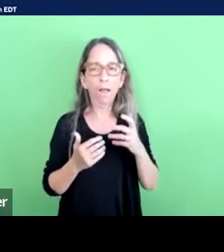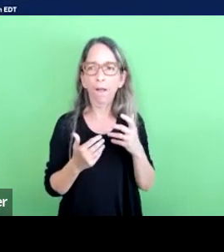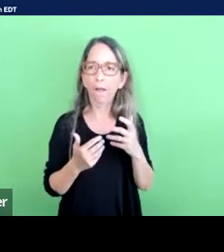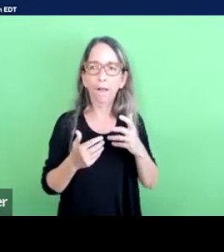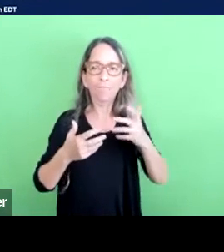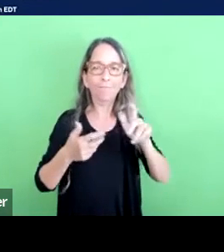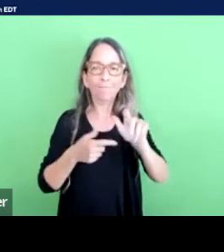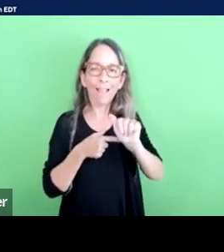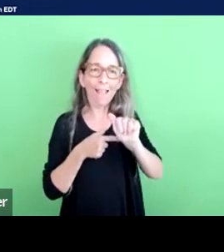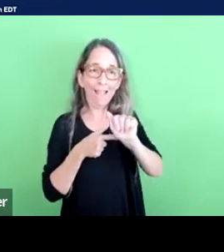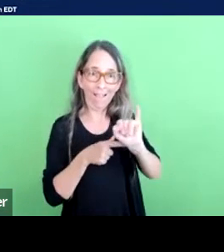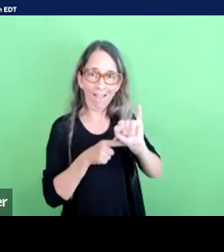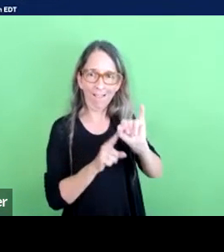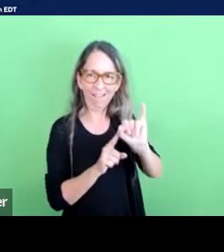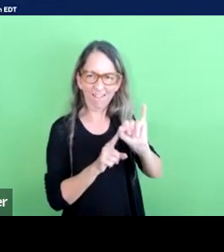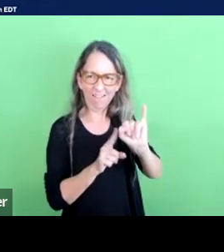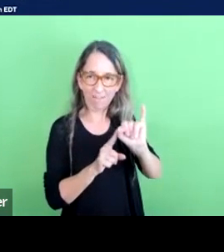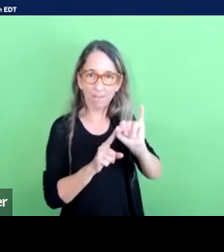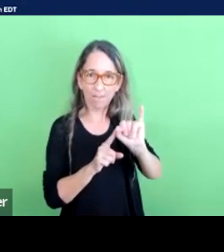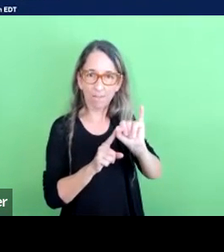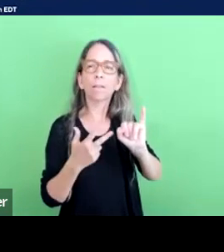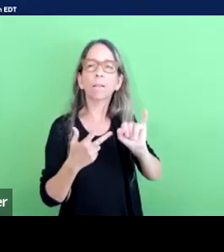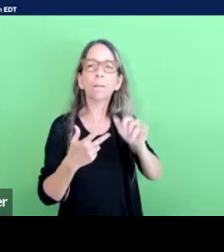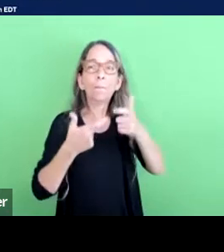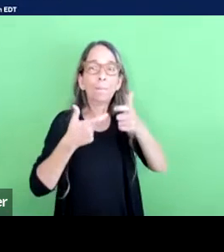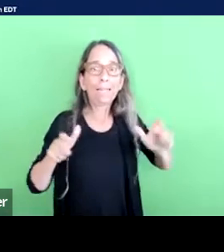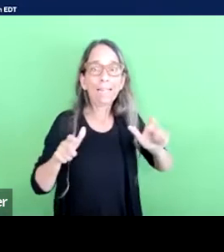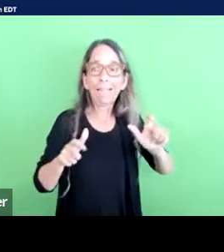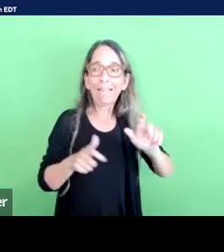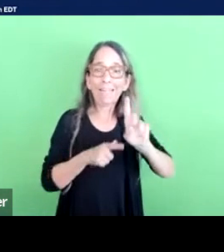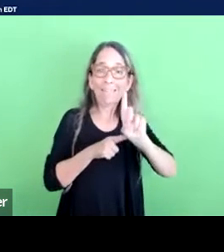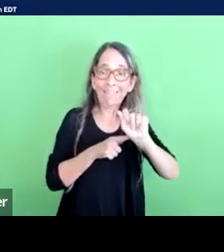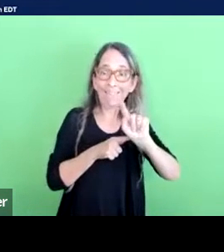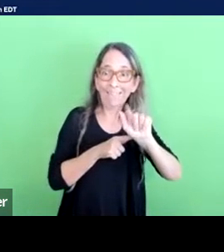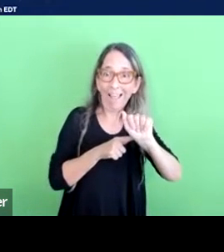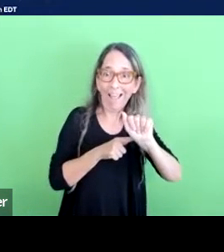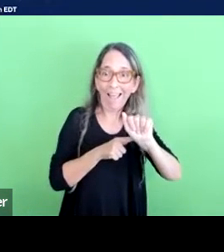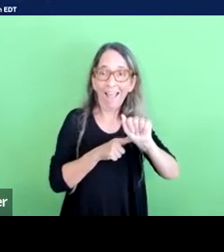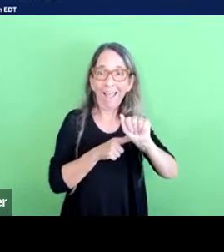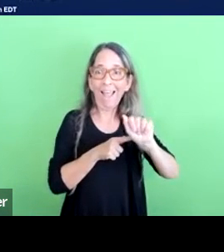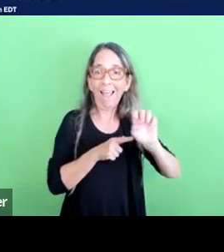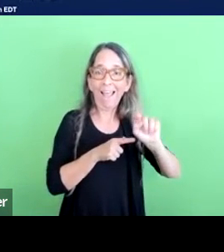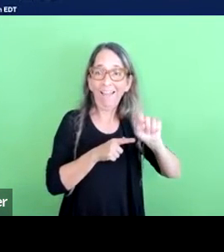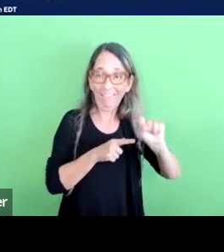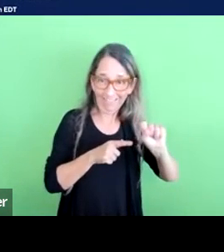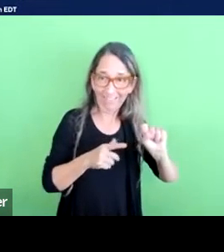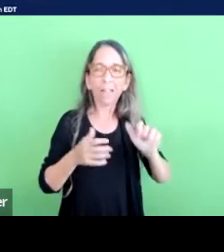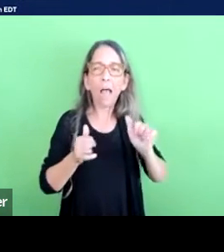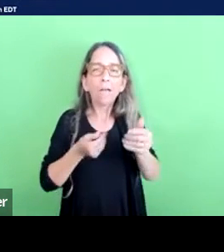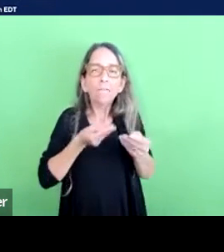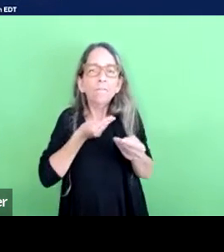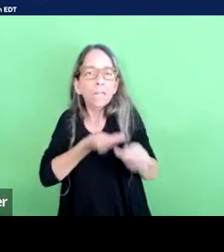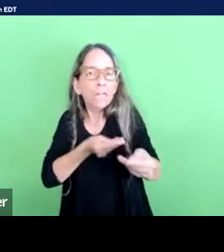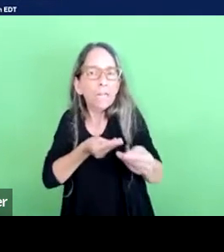use of algorithms that permit learning from those big data sets. So I would say while it's